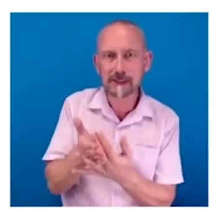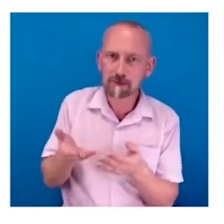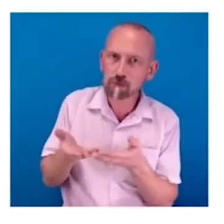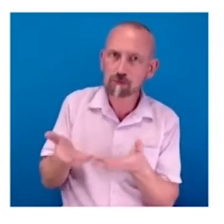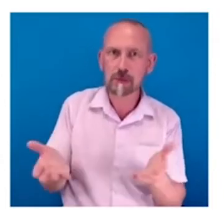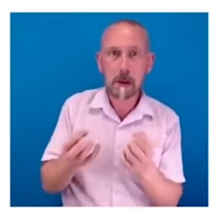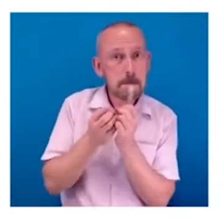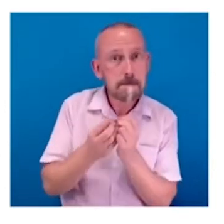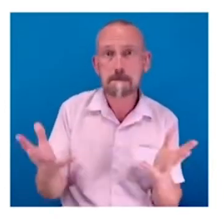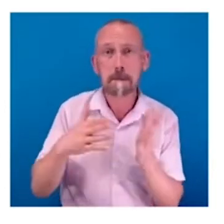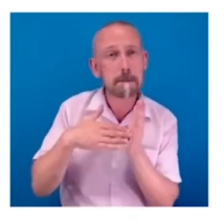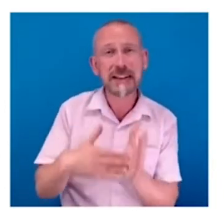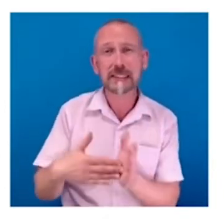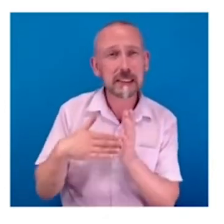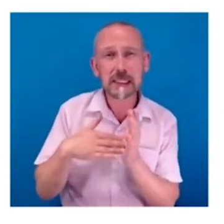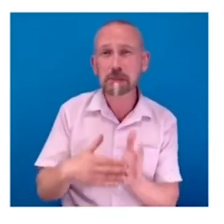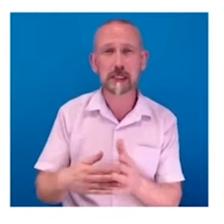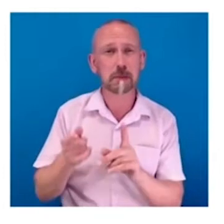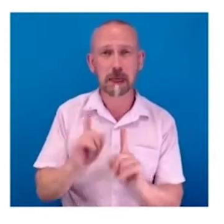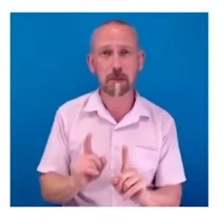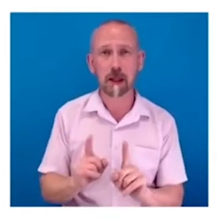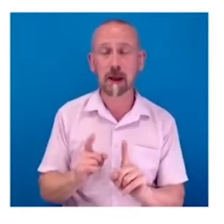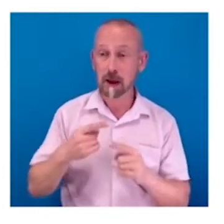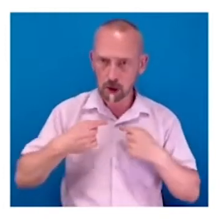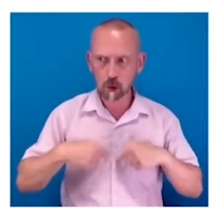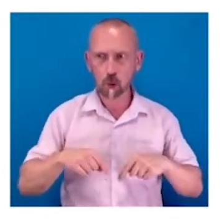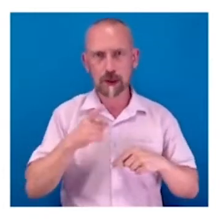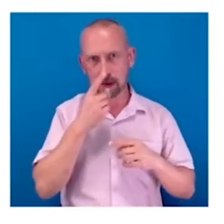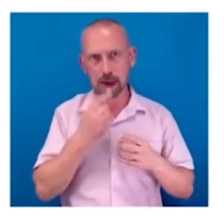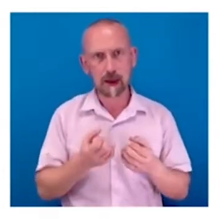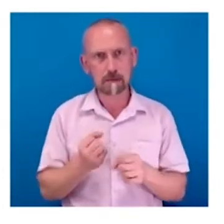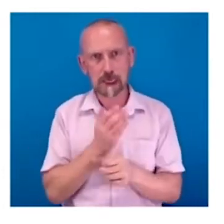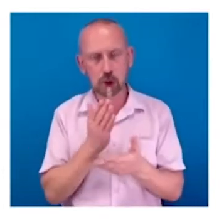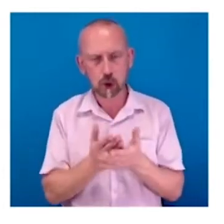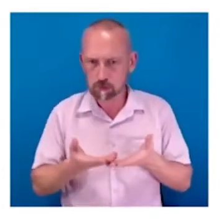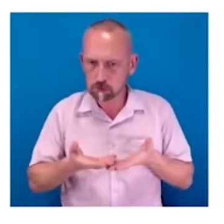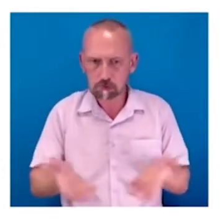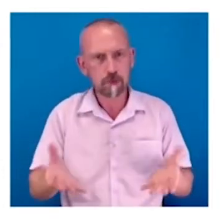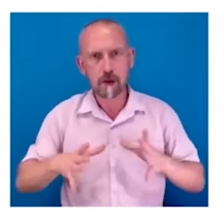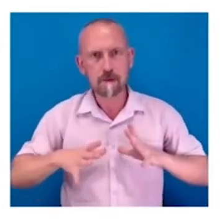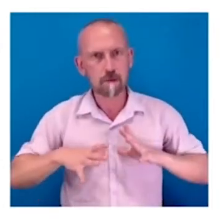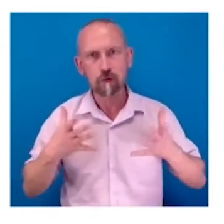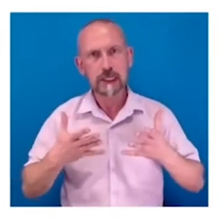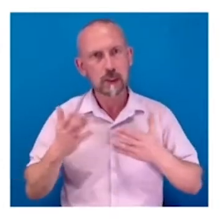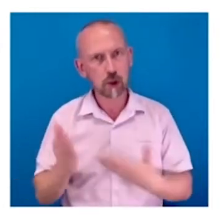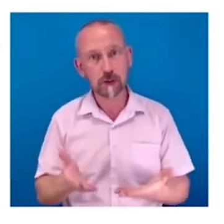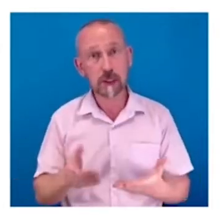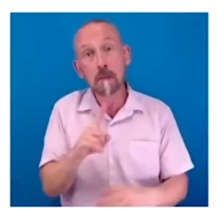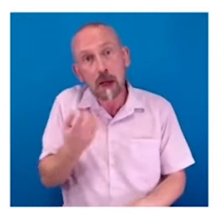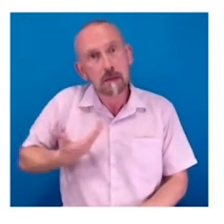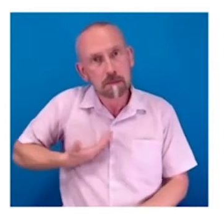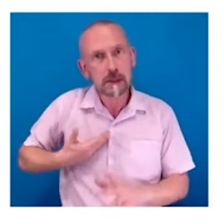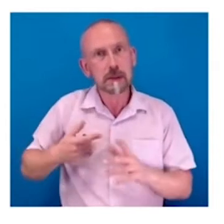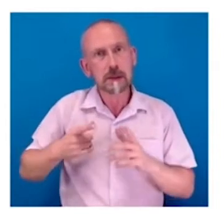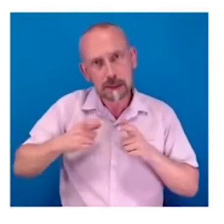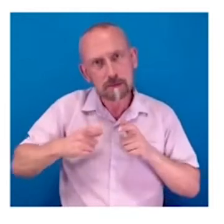millions and millions and millions of people, and we're able to provide as a free service and build a sustainable business. So that's kind of how we have